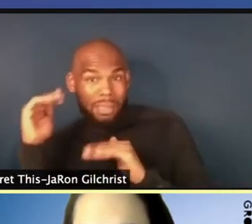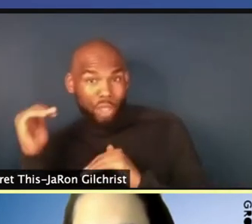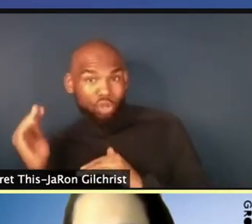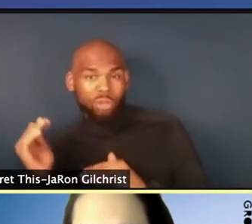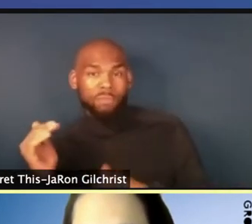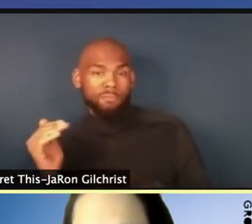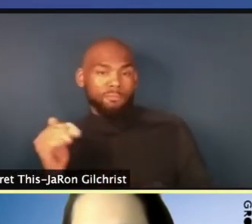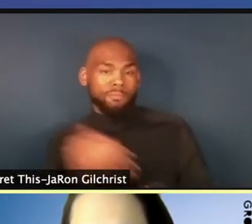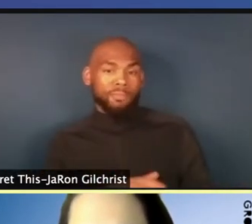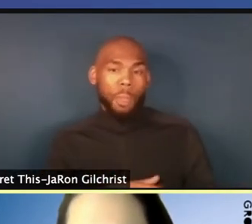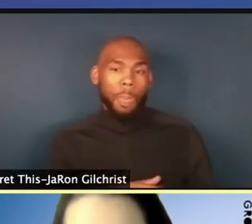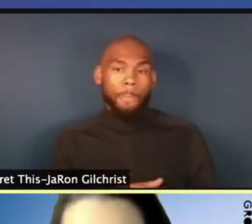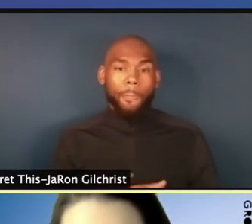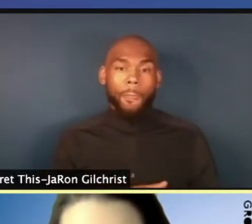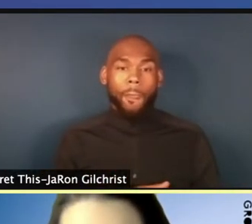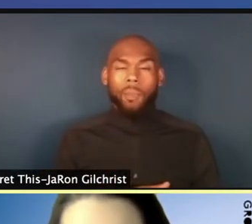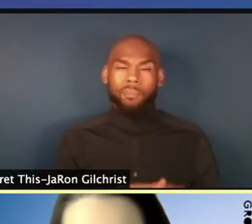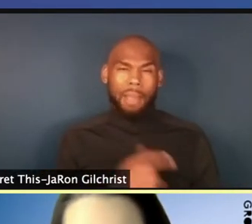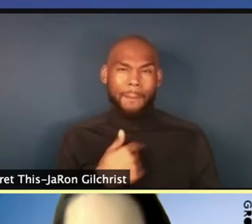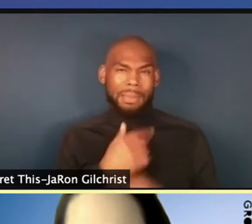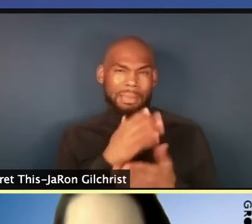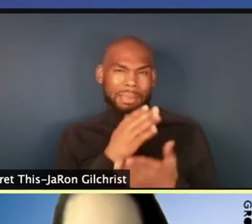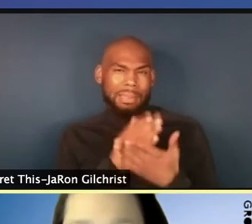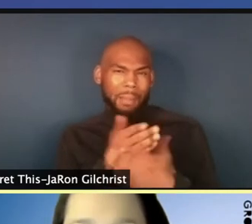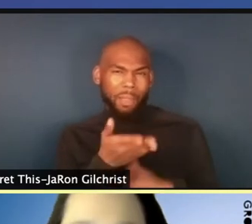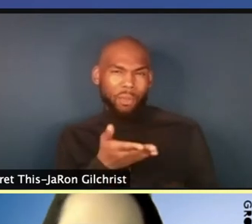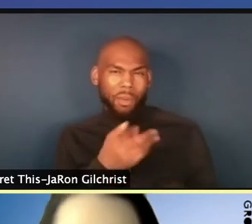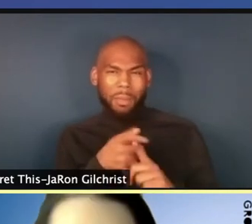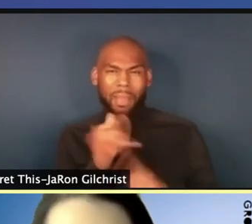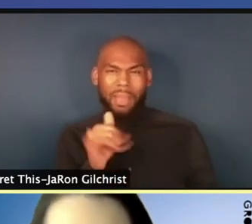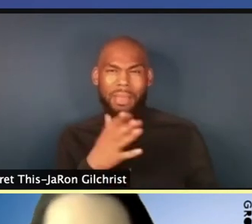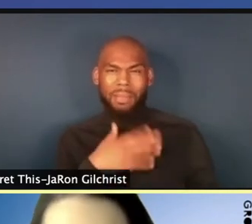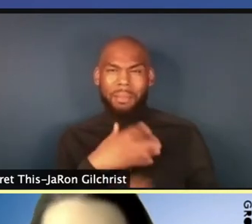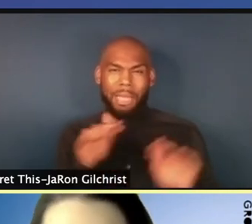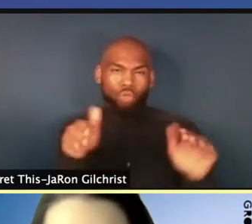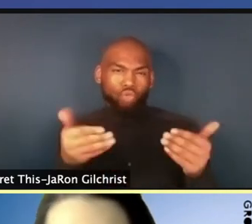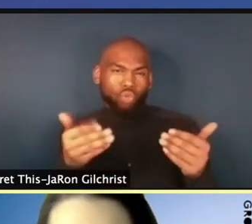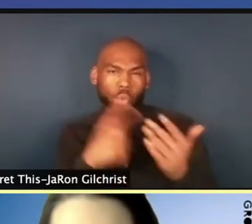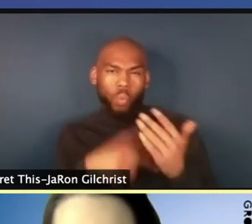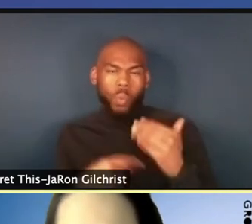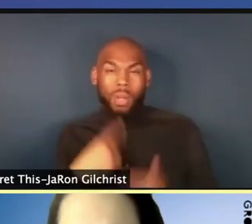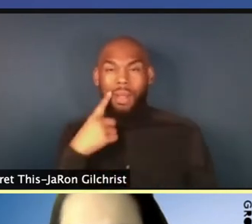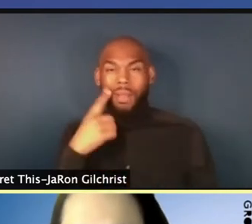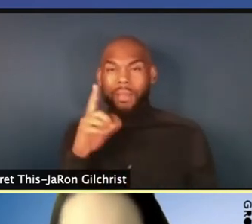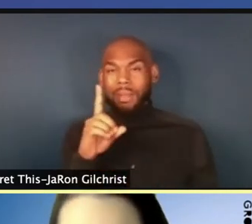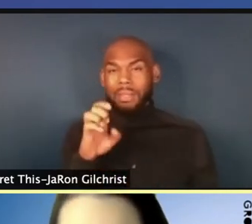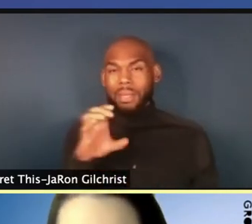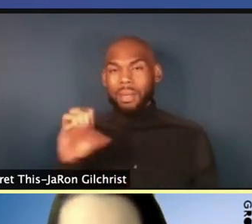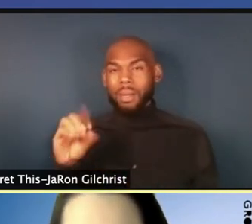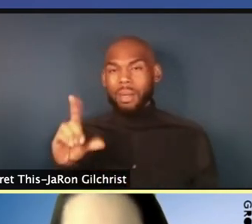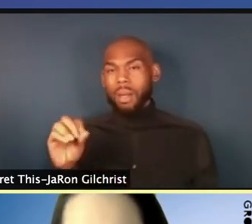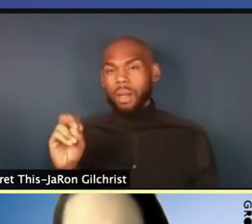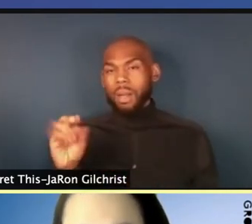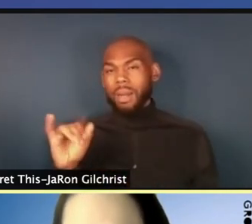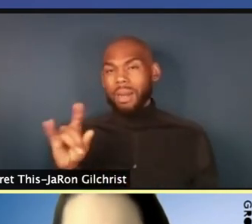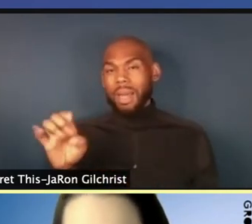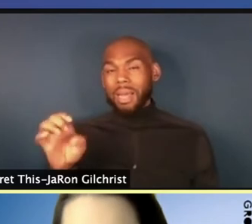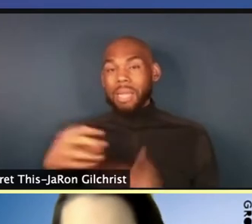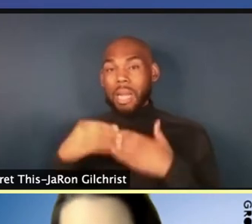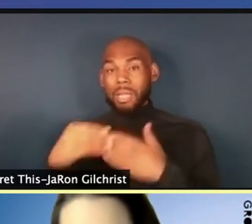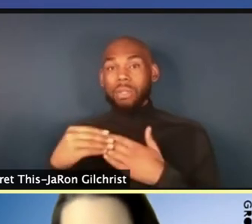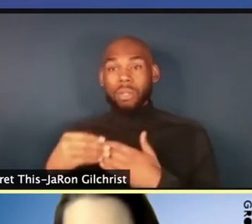And I'm gonna stop there, so that's my sort of intro to what I think decolonized leadership is, but I'd love to hear from anyone